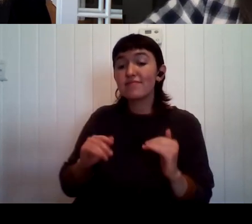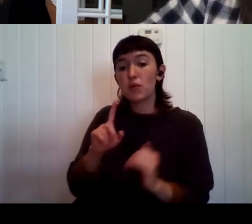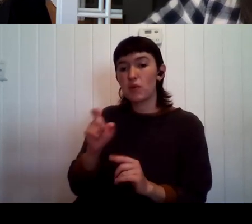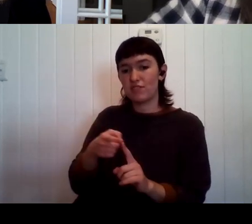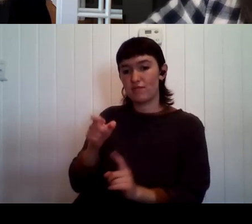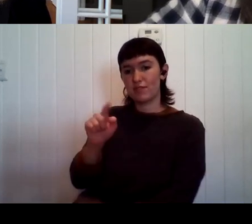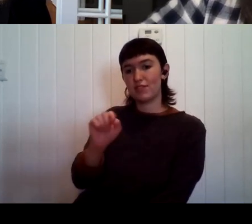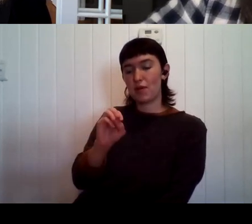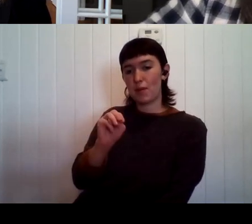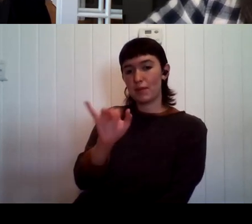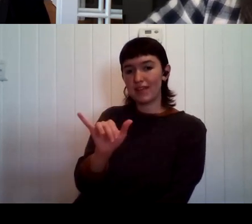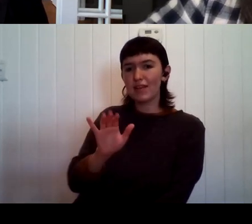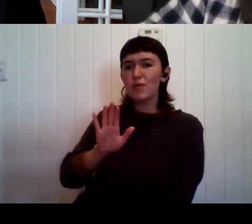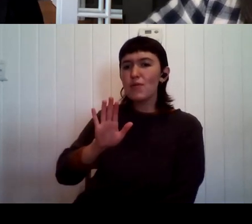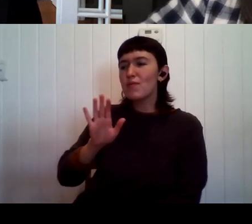your favorite animal?